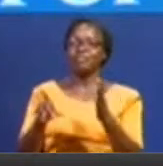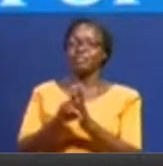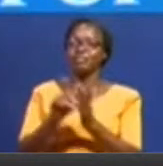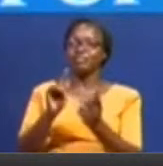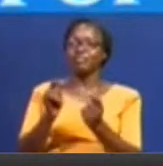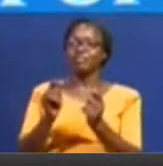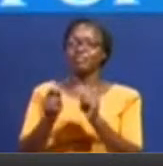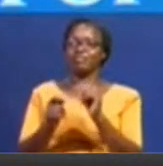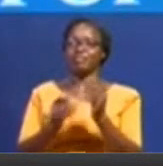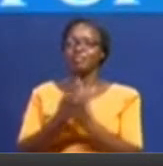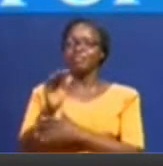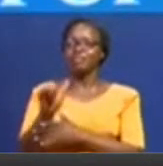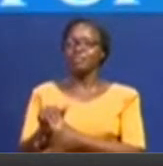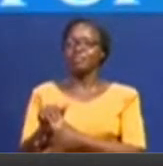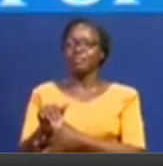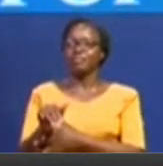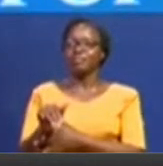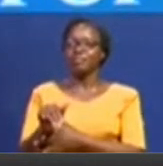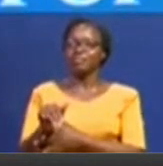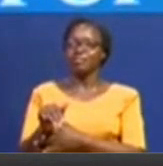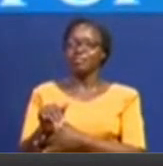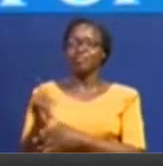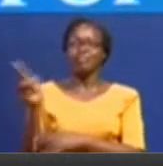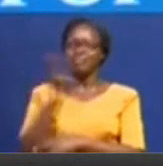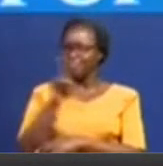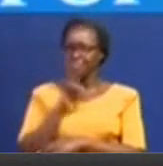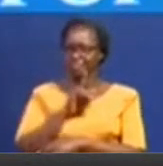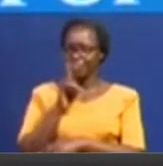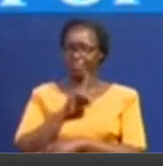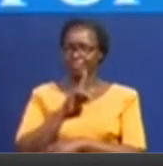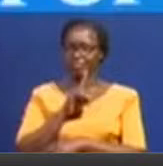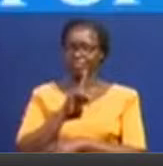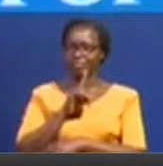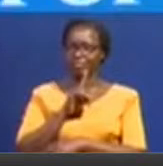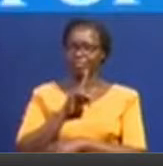amended to ensure that there are very stringent